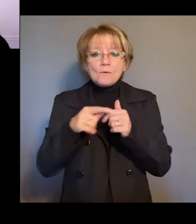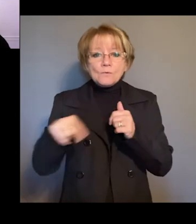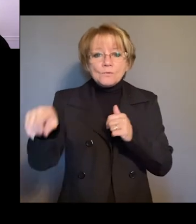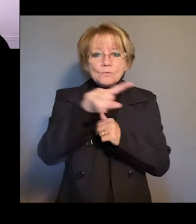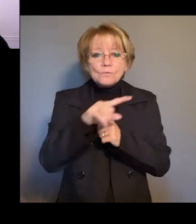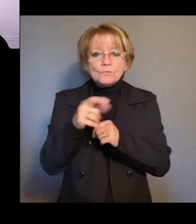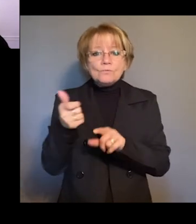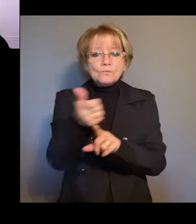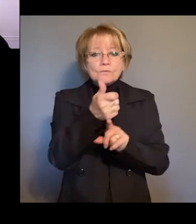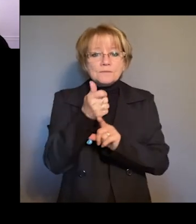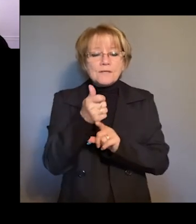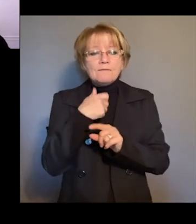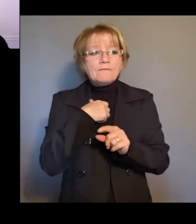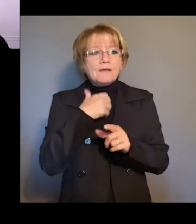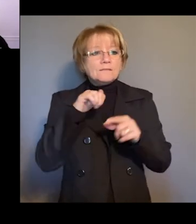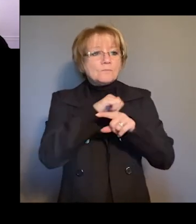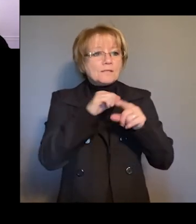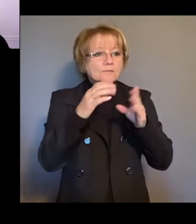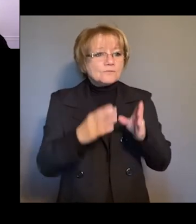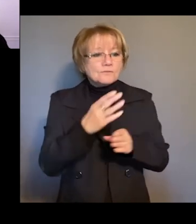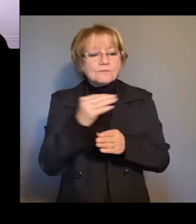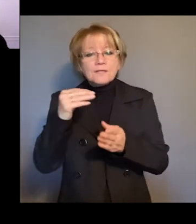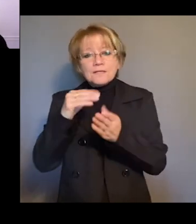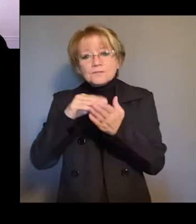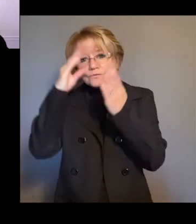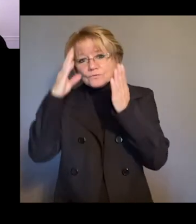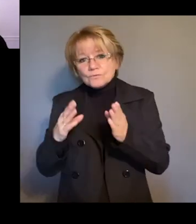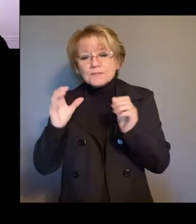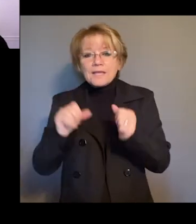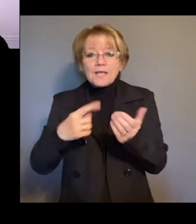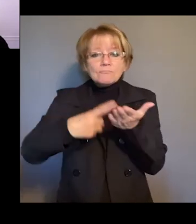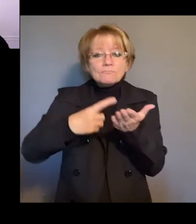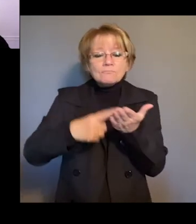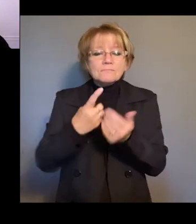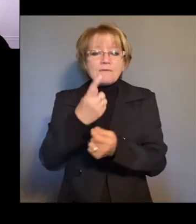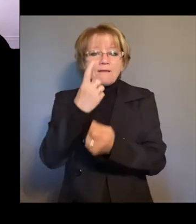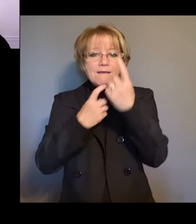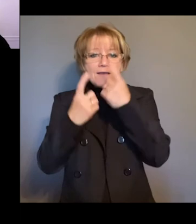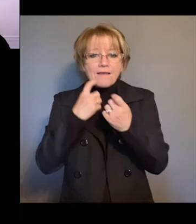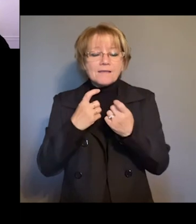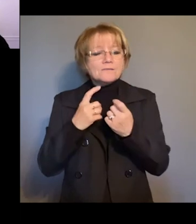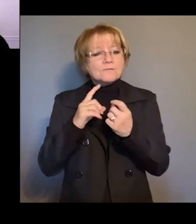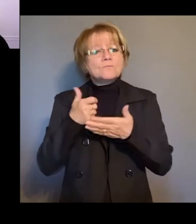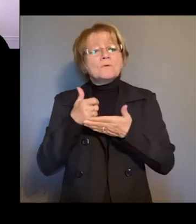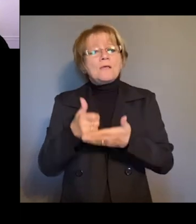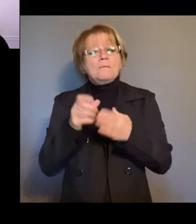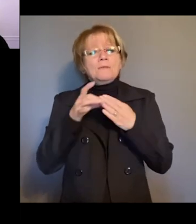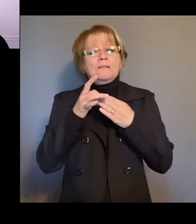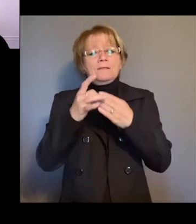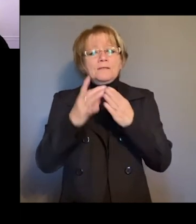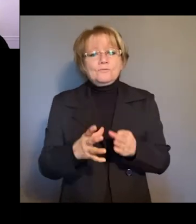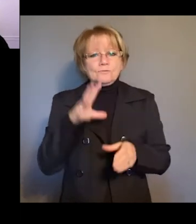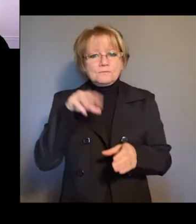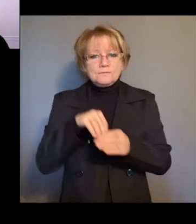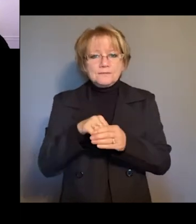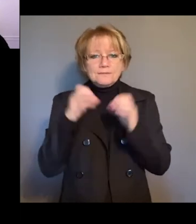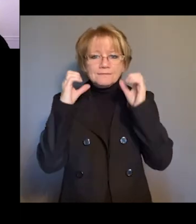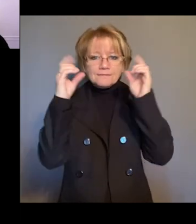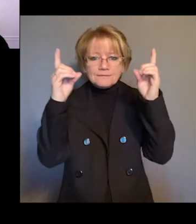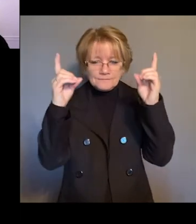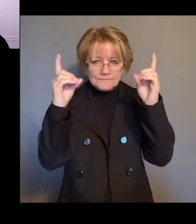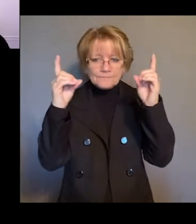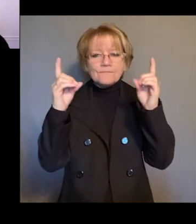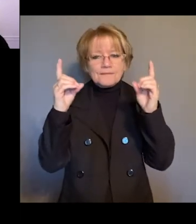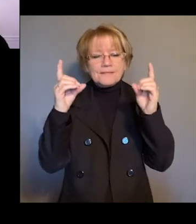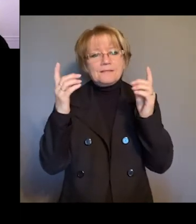practitioner or as a learner can talk and ask questions about things that really help other leaders in education with